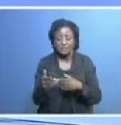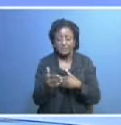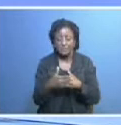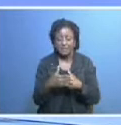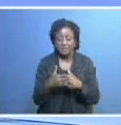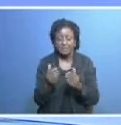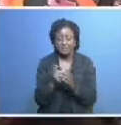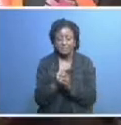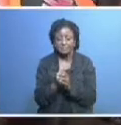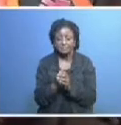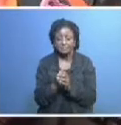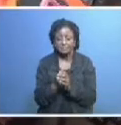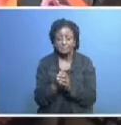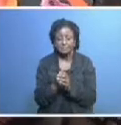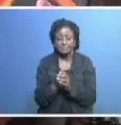Cleopatra Murphy.